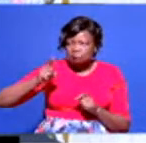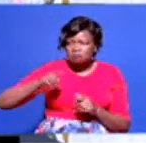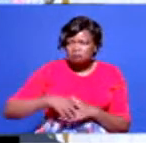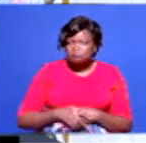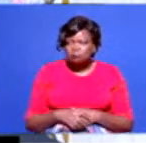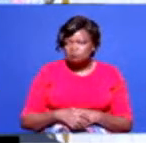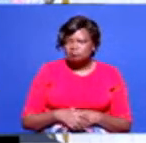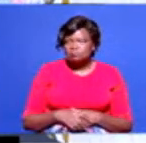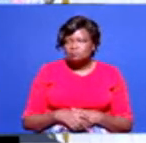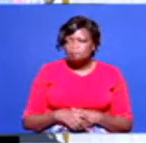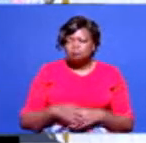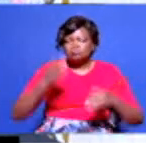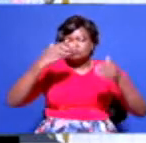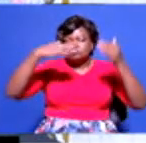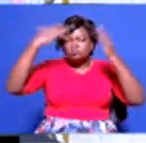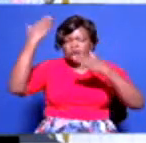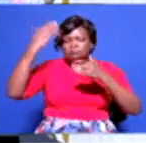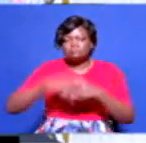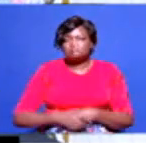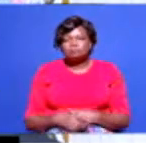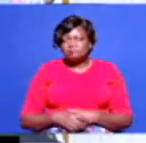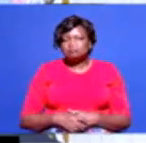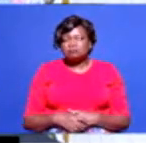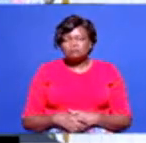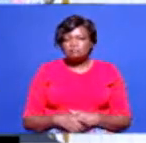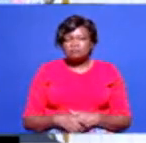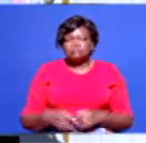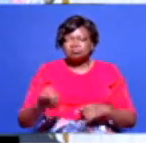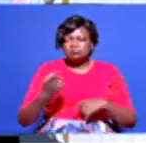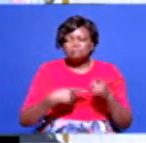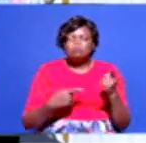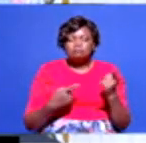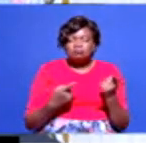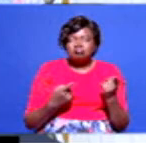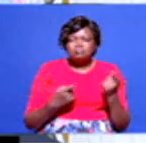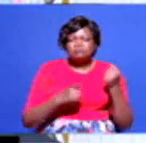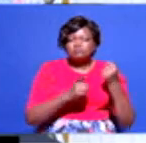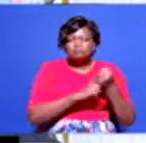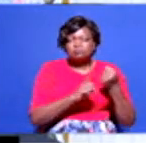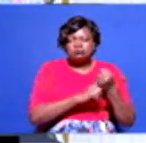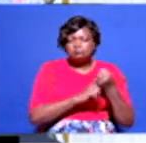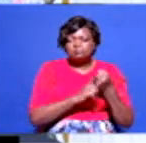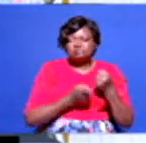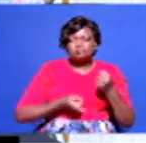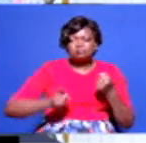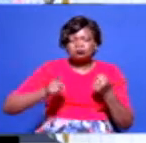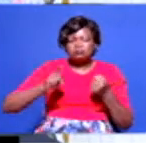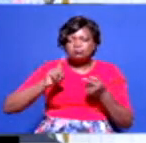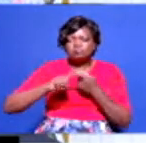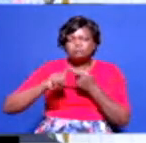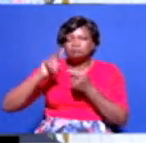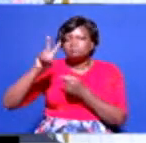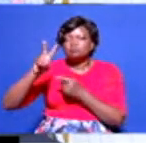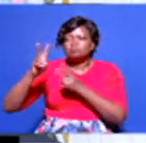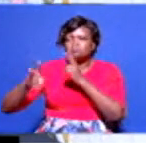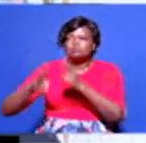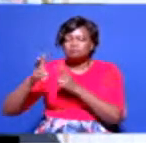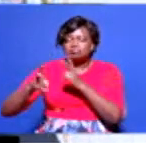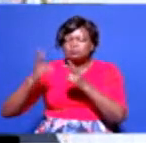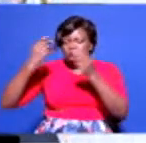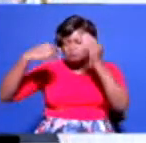the universities from 6 to 22